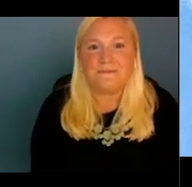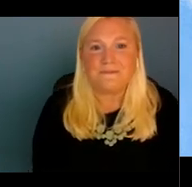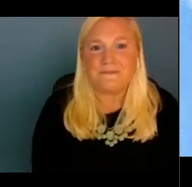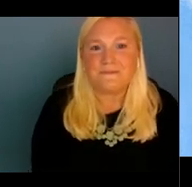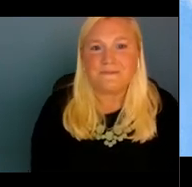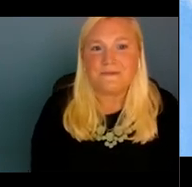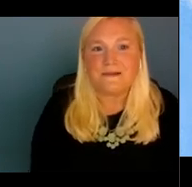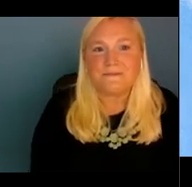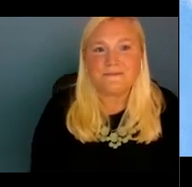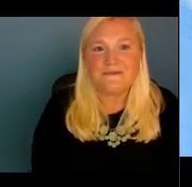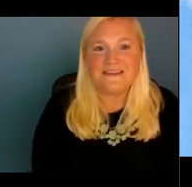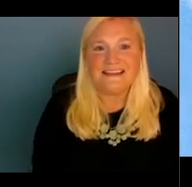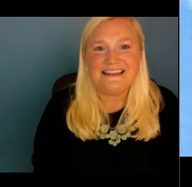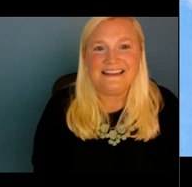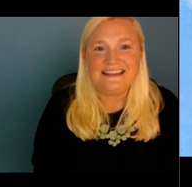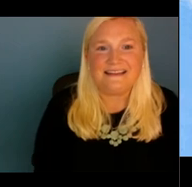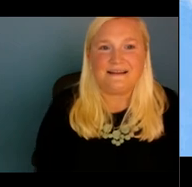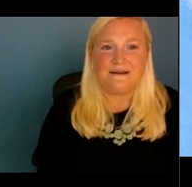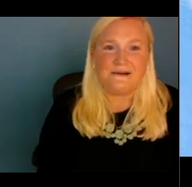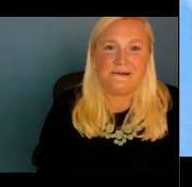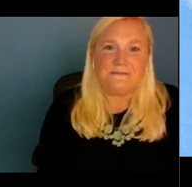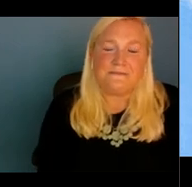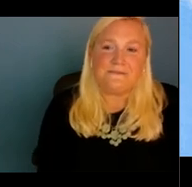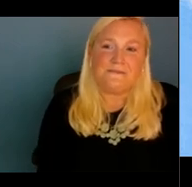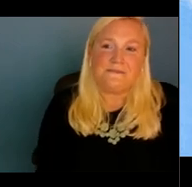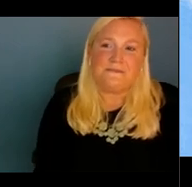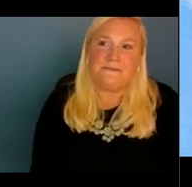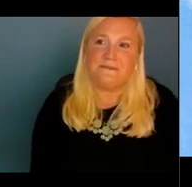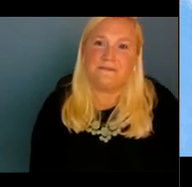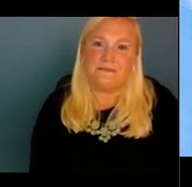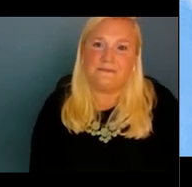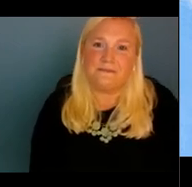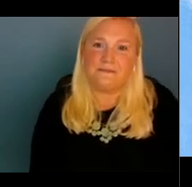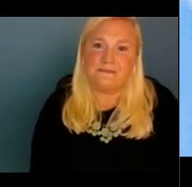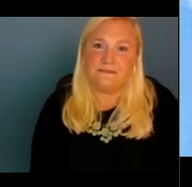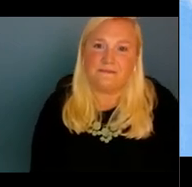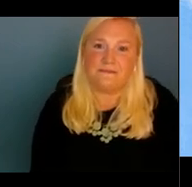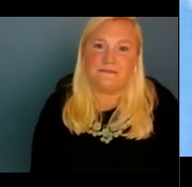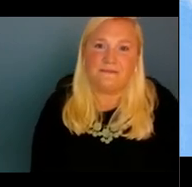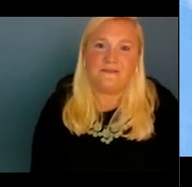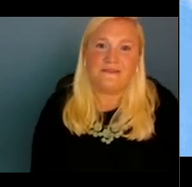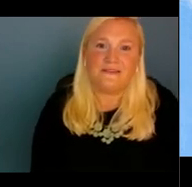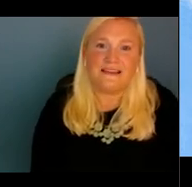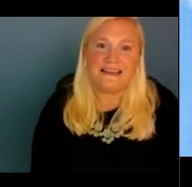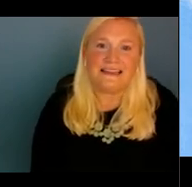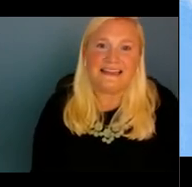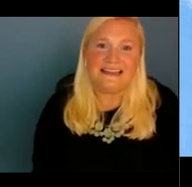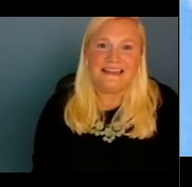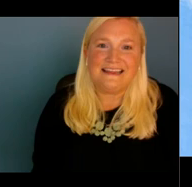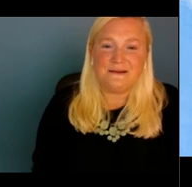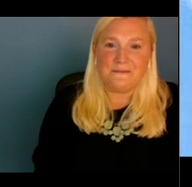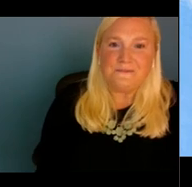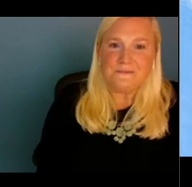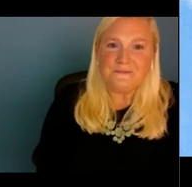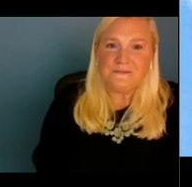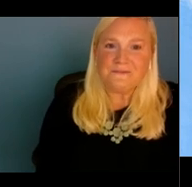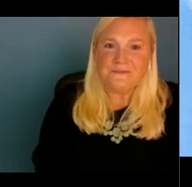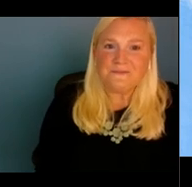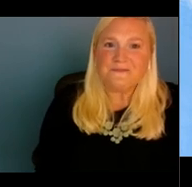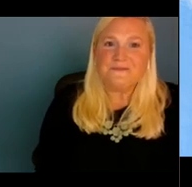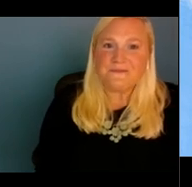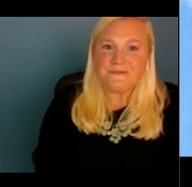Absolutely. Thank you, Martha. And Scott, any final thoughts? The four most important words to me